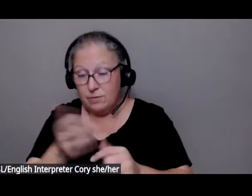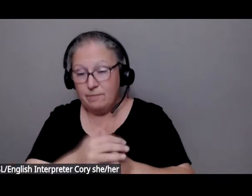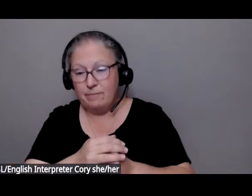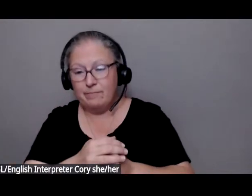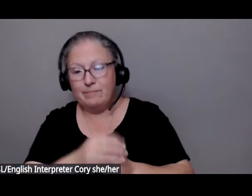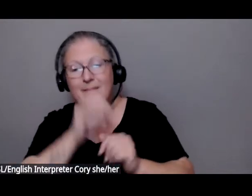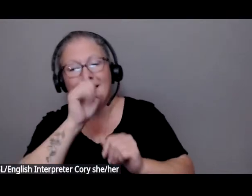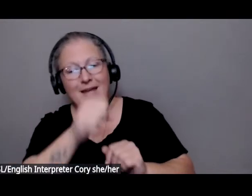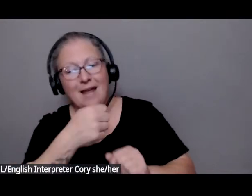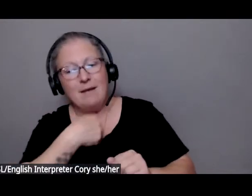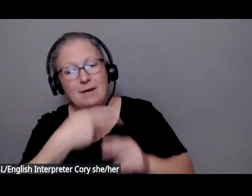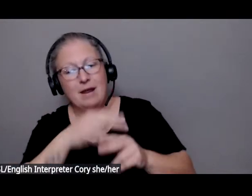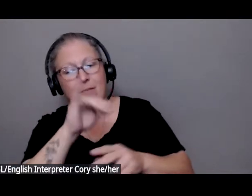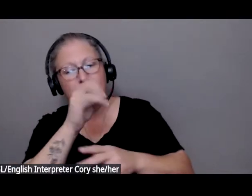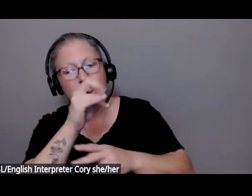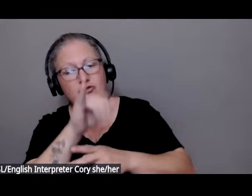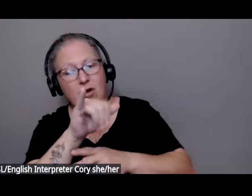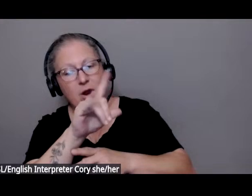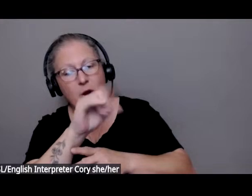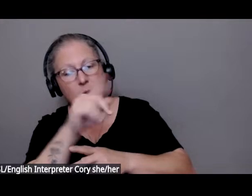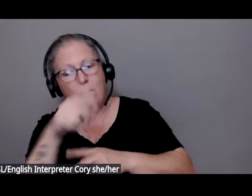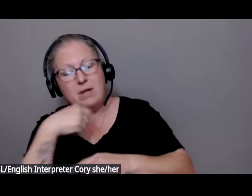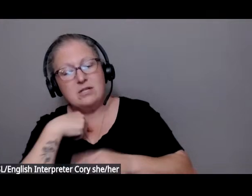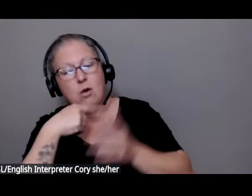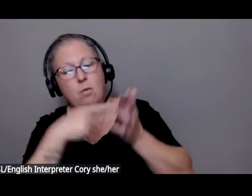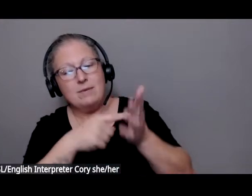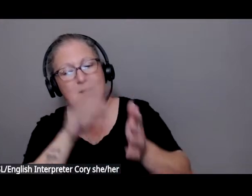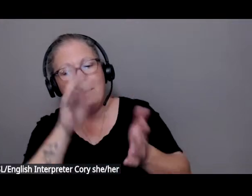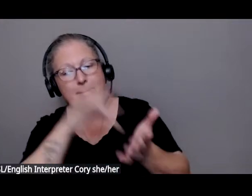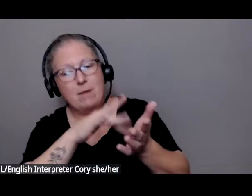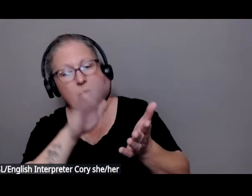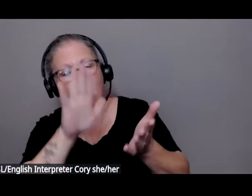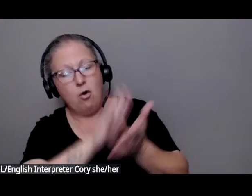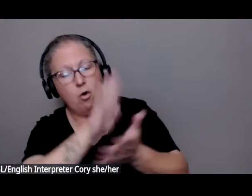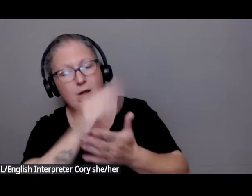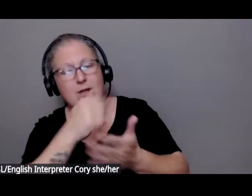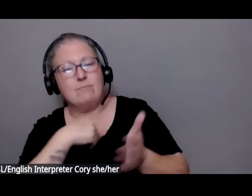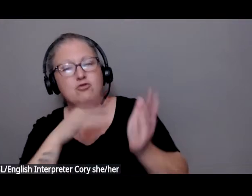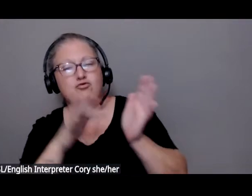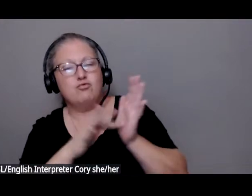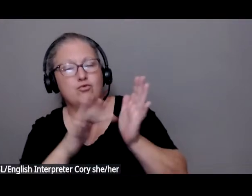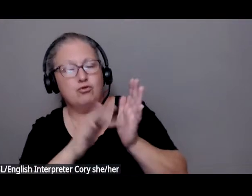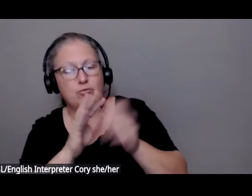Yeah, my name is Johnny Lopez. I represent Middle College. I am a junior.